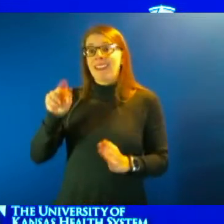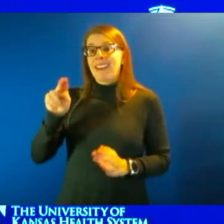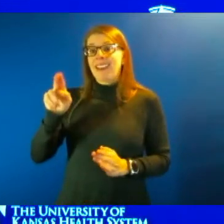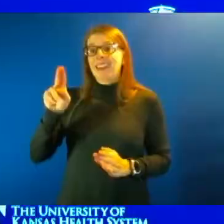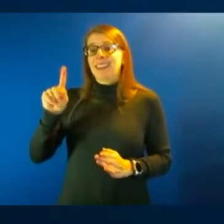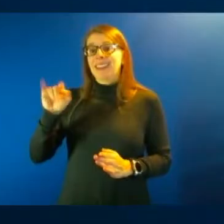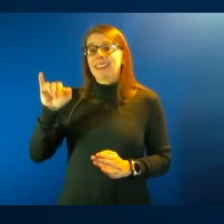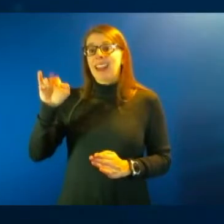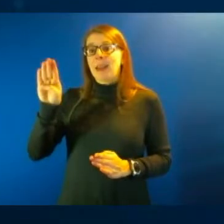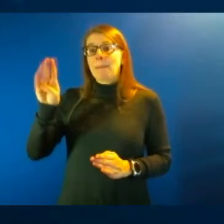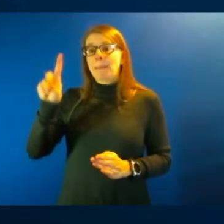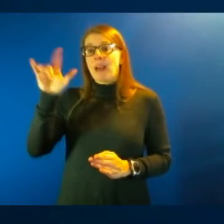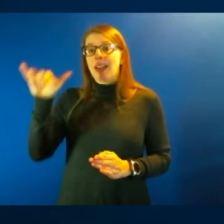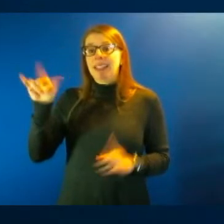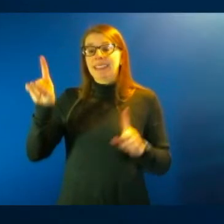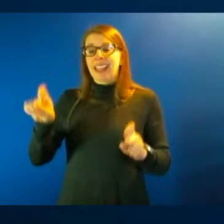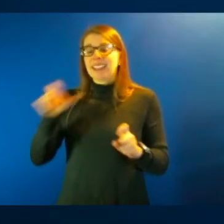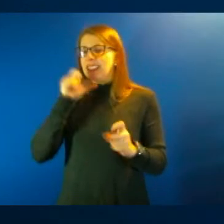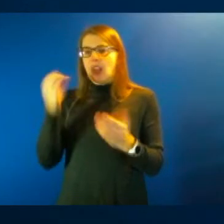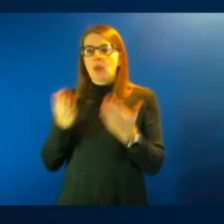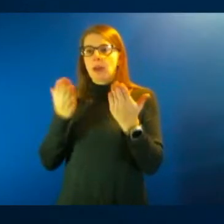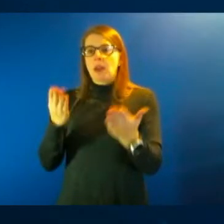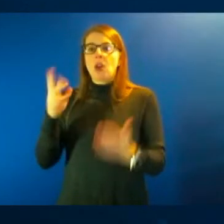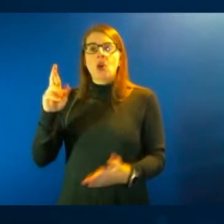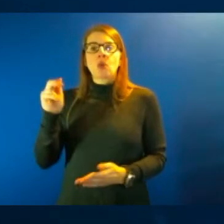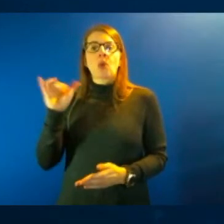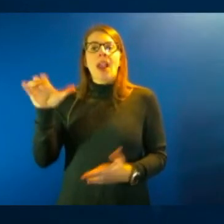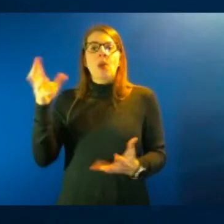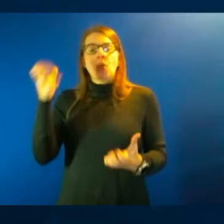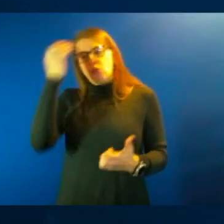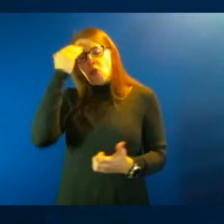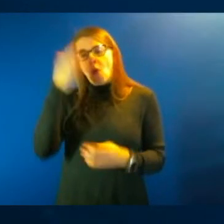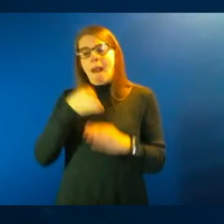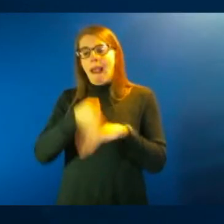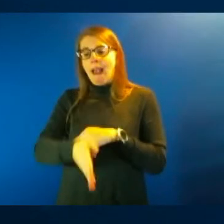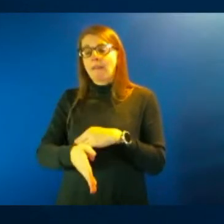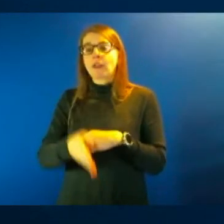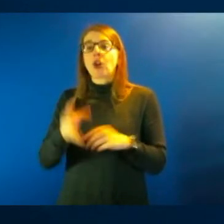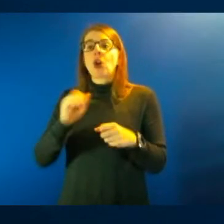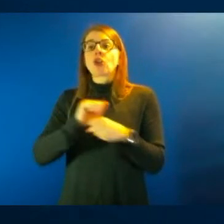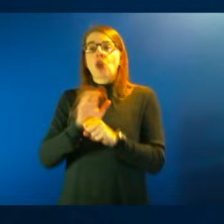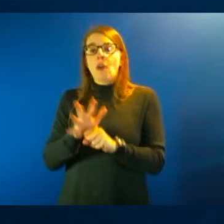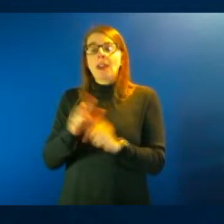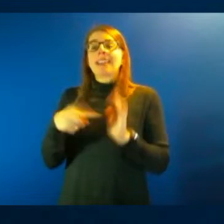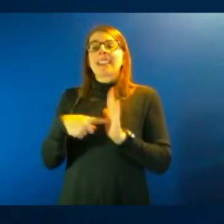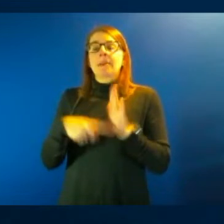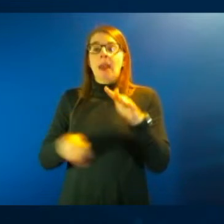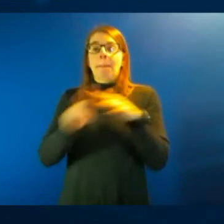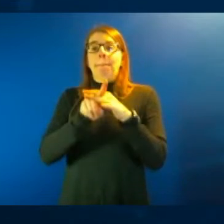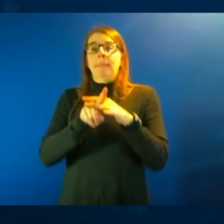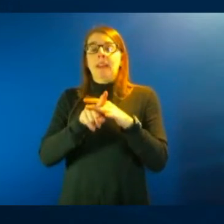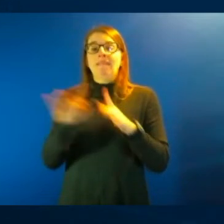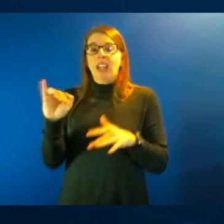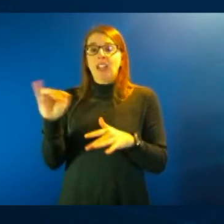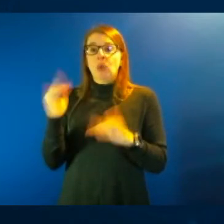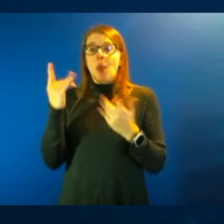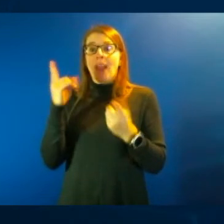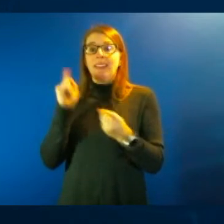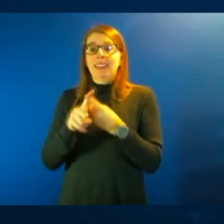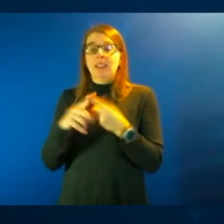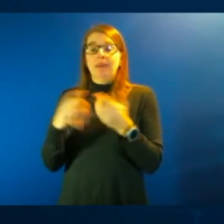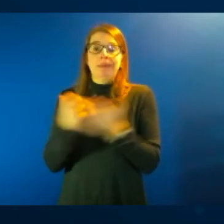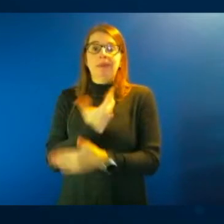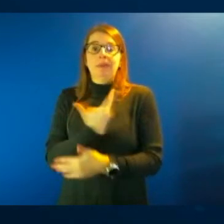recommended. Ray wants to know, how long after a COVID symptomatic infection should someone wait to get vaccinated?